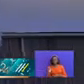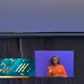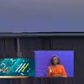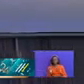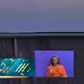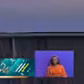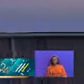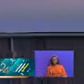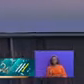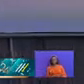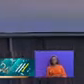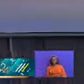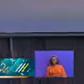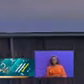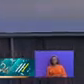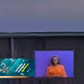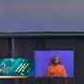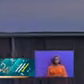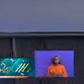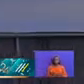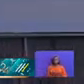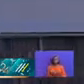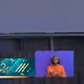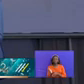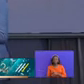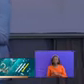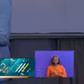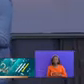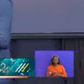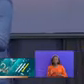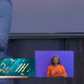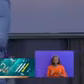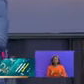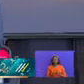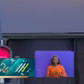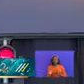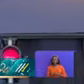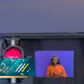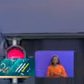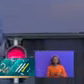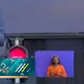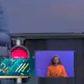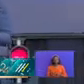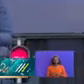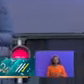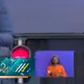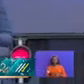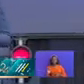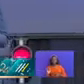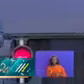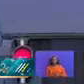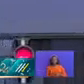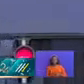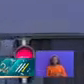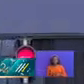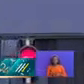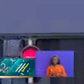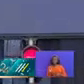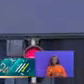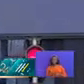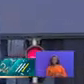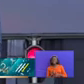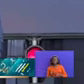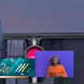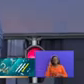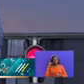you oh Jesus technological advancement I think there's